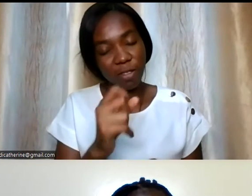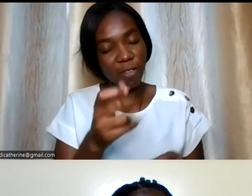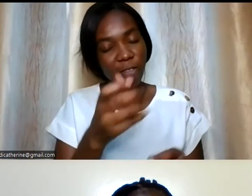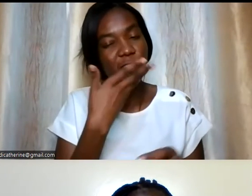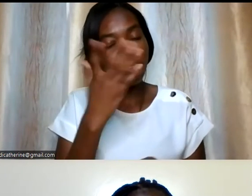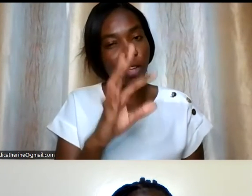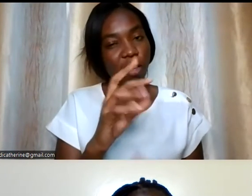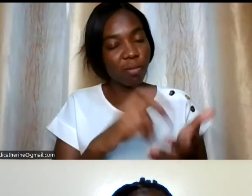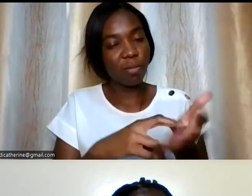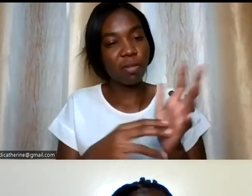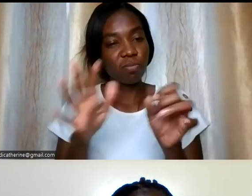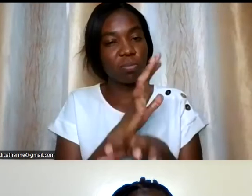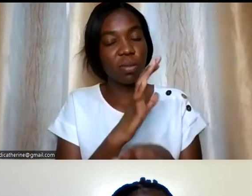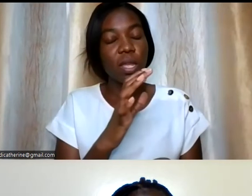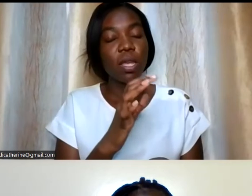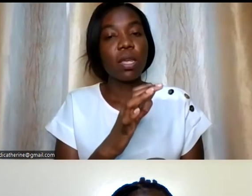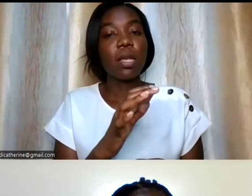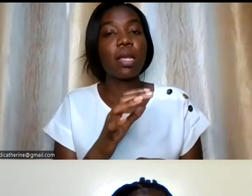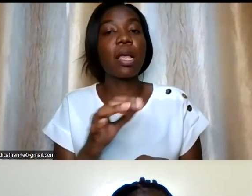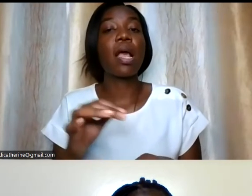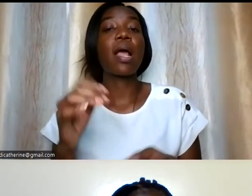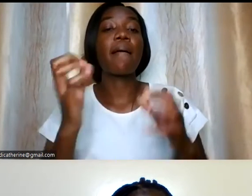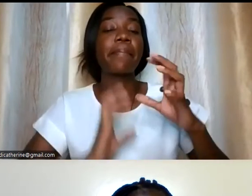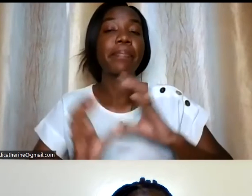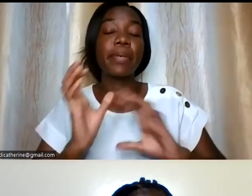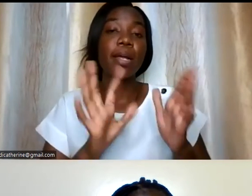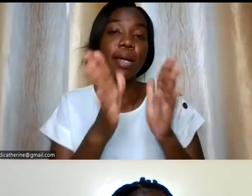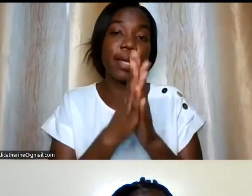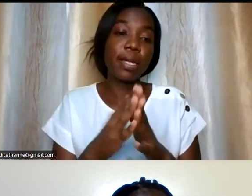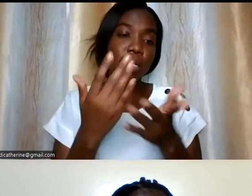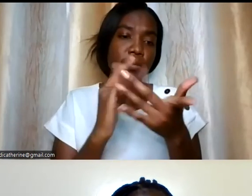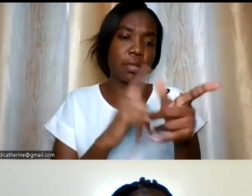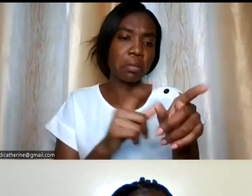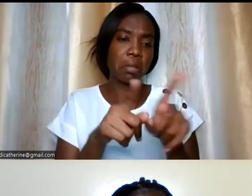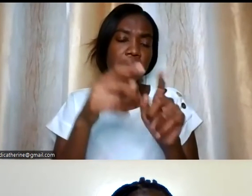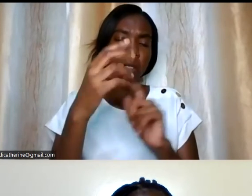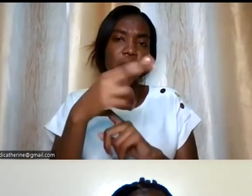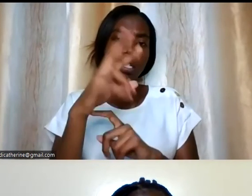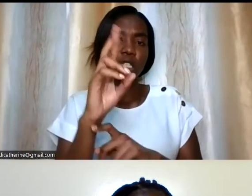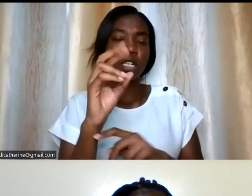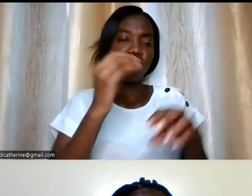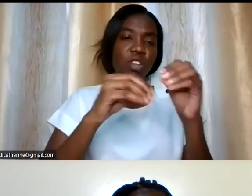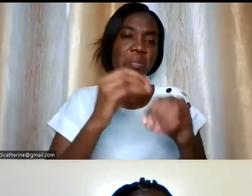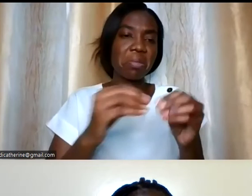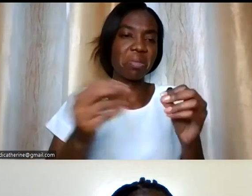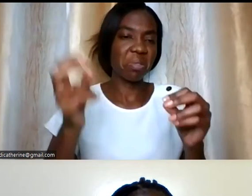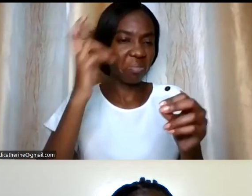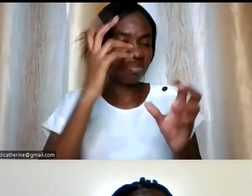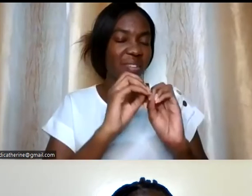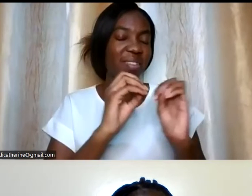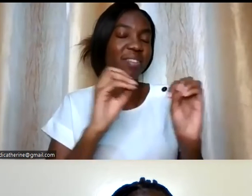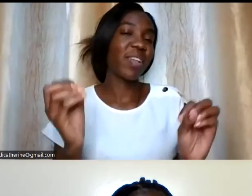credibility. And maybe that's why sometimes as HR, our contributions are not noticed and we are blamed for